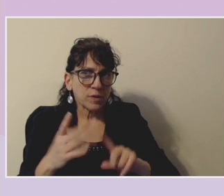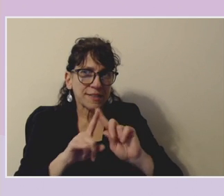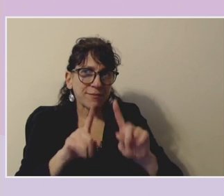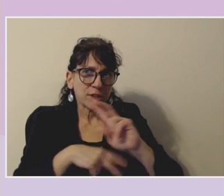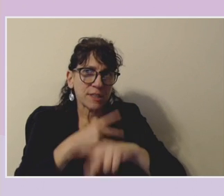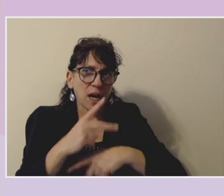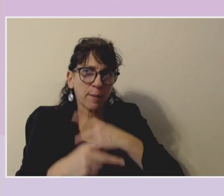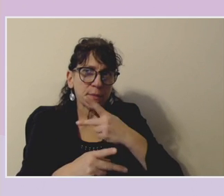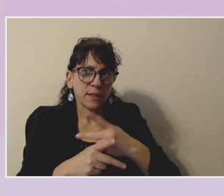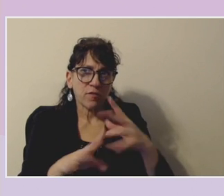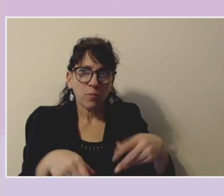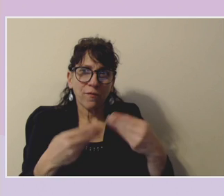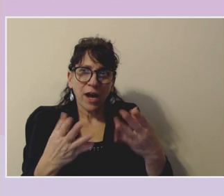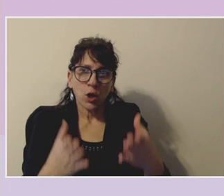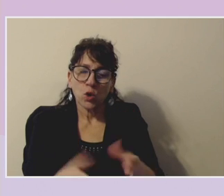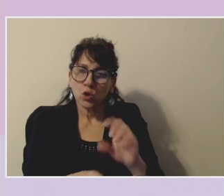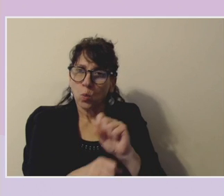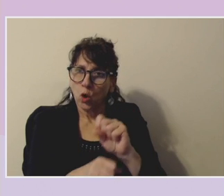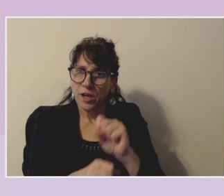can work in the schools.